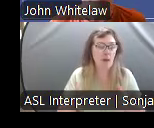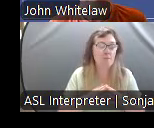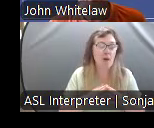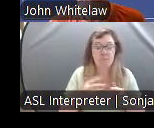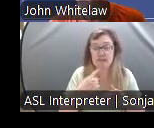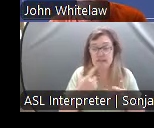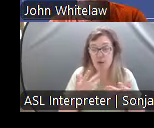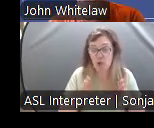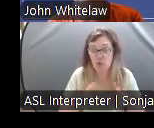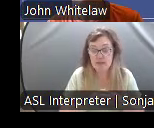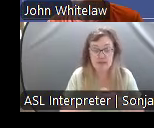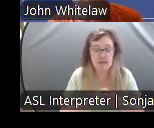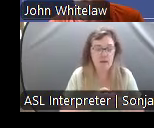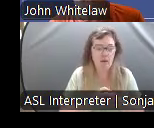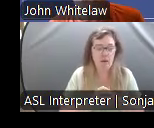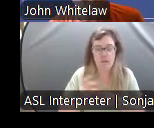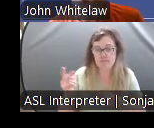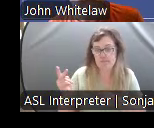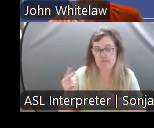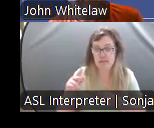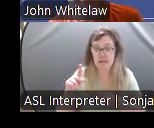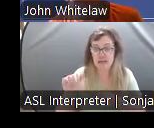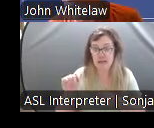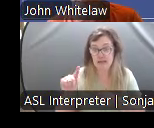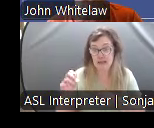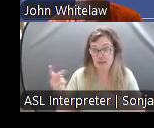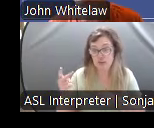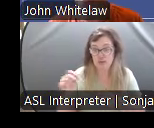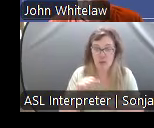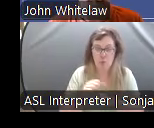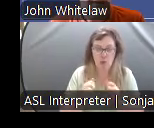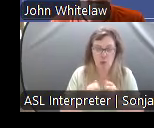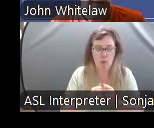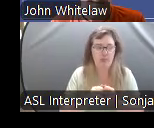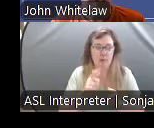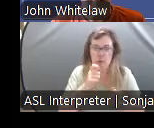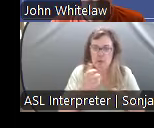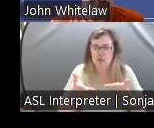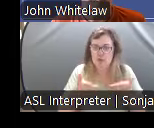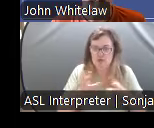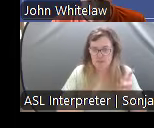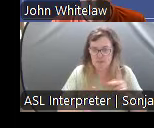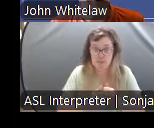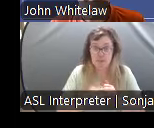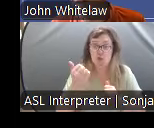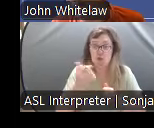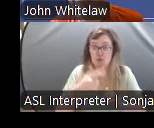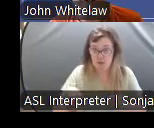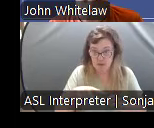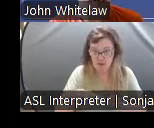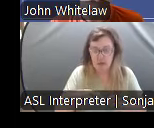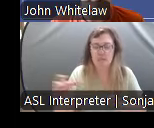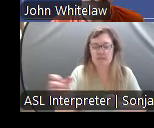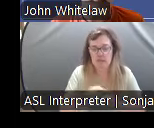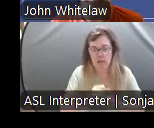said, for people that Kate and I work with for the most part, and people serving those folks, the vast majority of people I work with take it when